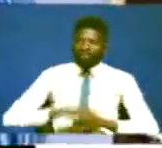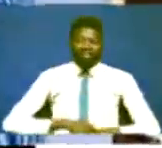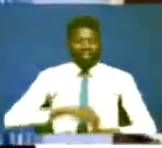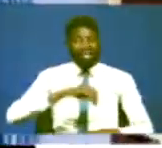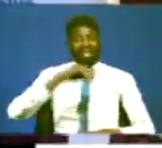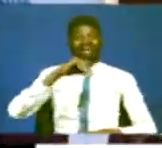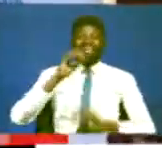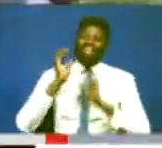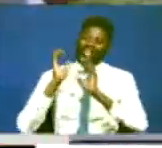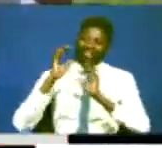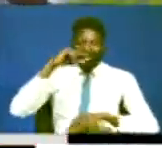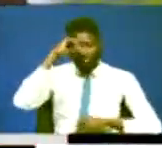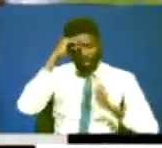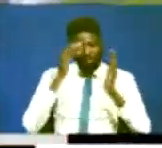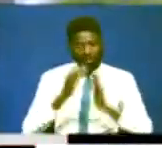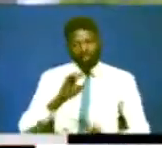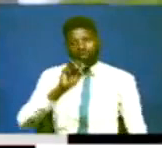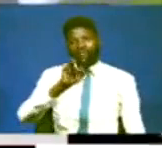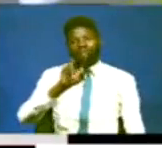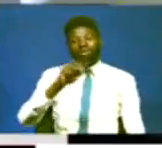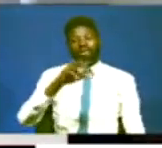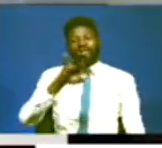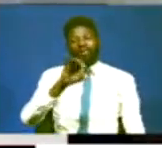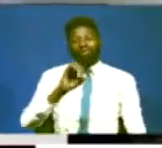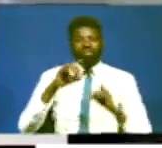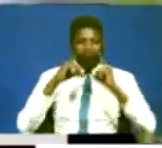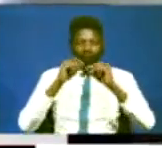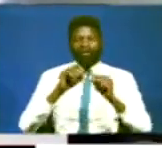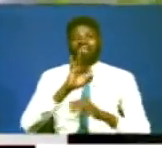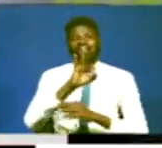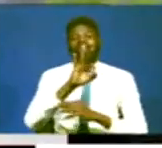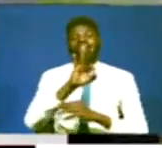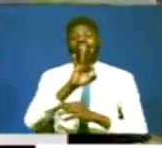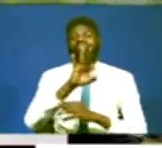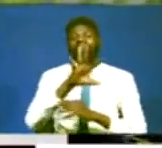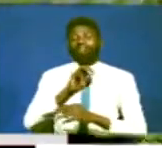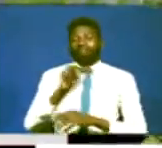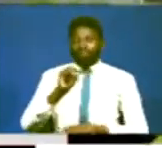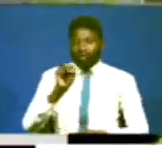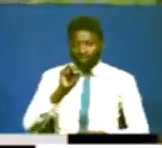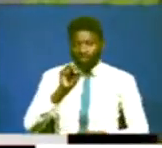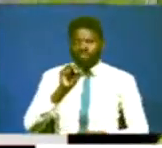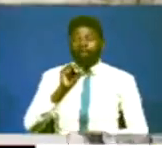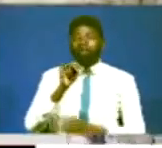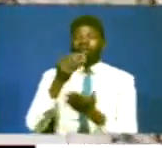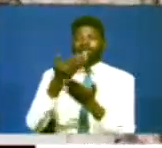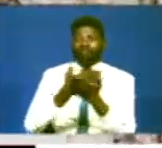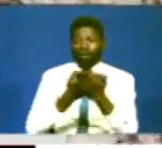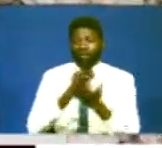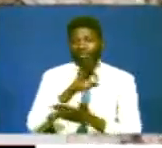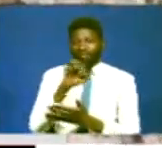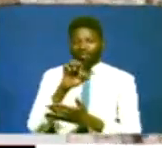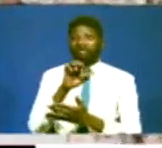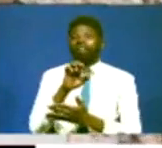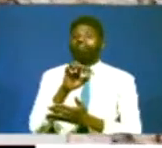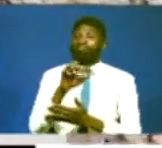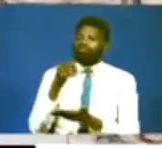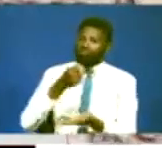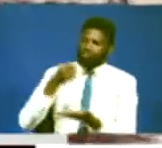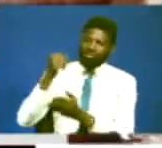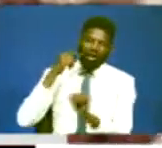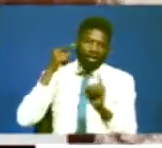350 million shillings bursary allocations has been set aside in support of the needy children. So our commitment is to make sure